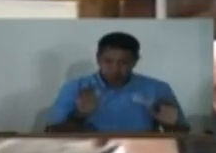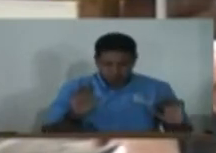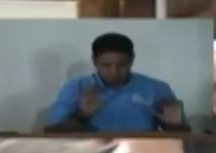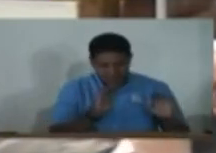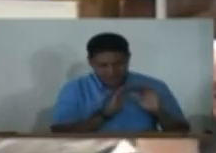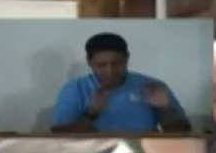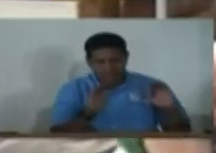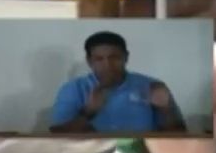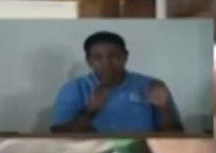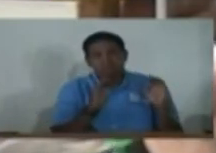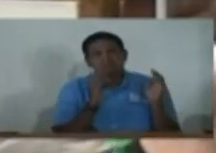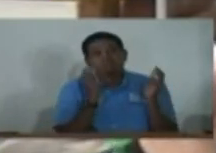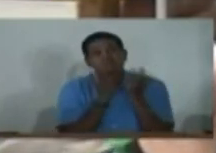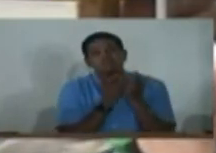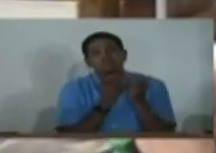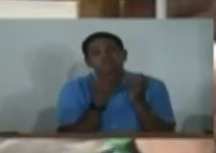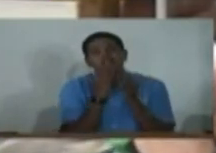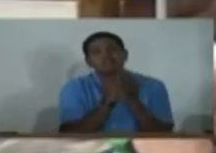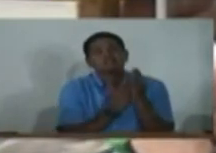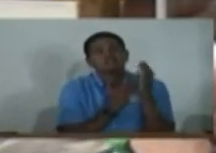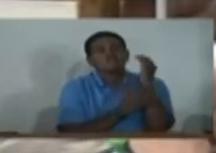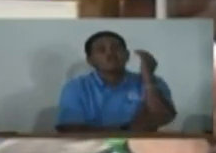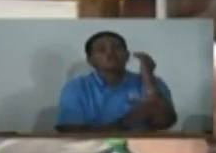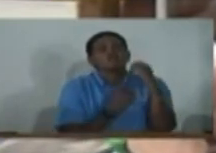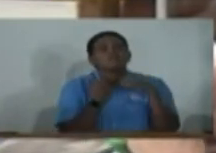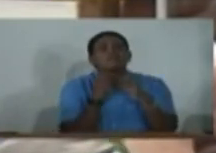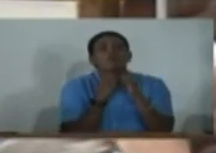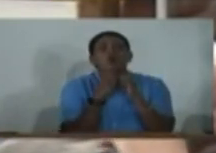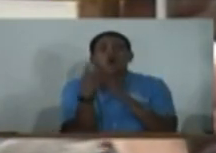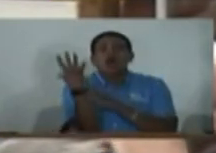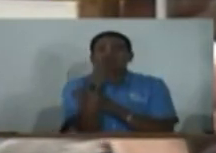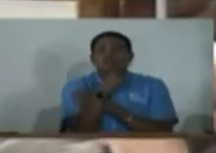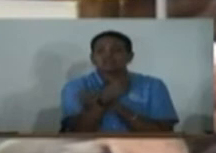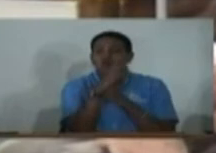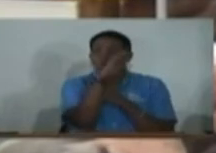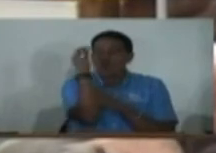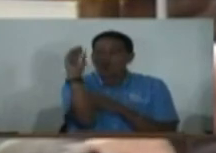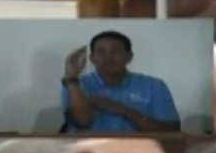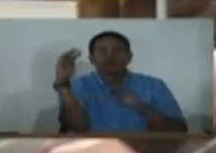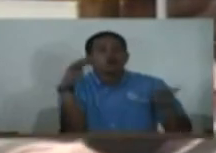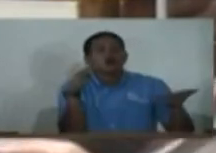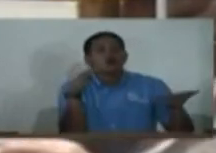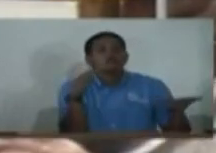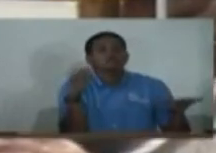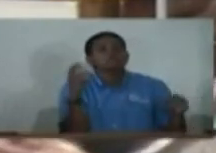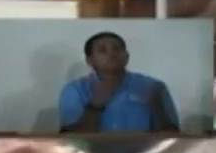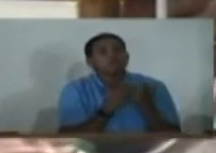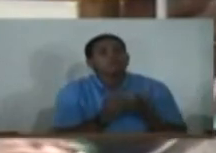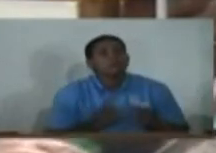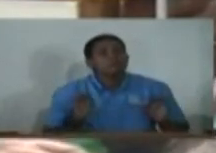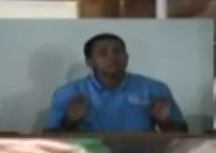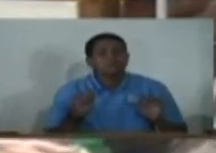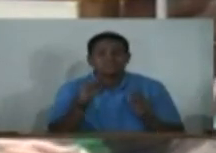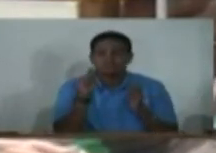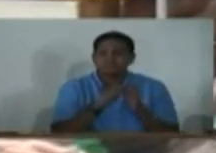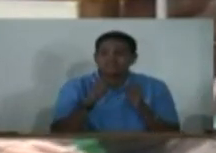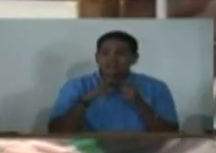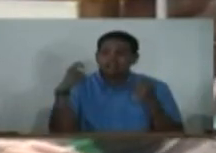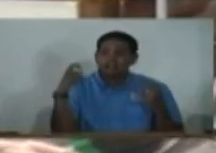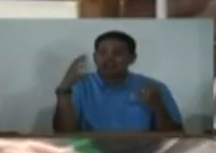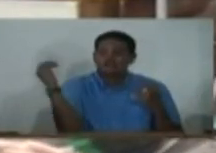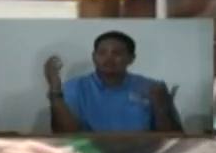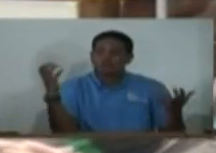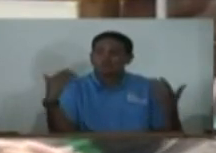list of countries, making us much more attractive to companies, particularly the large companies that want to do business